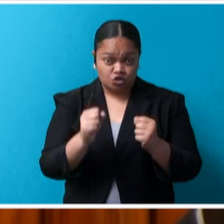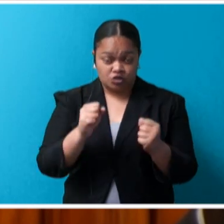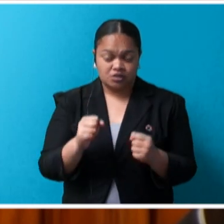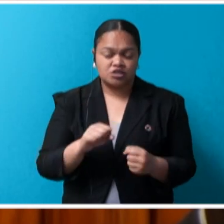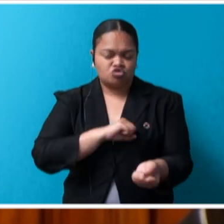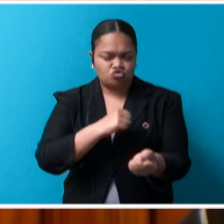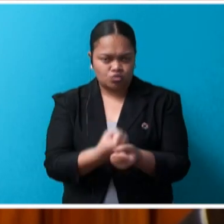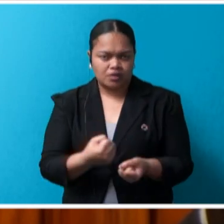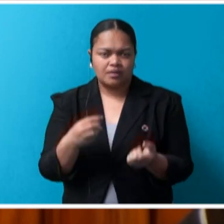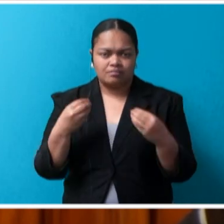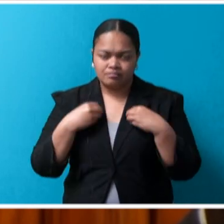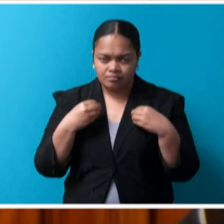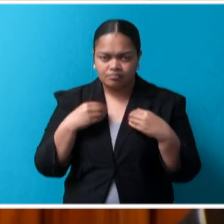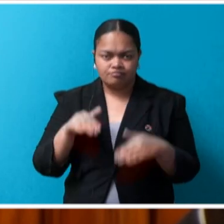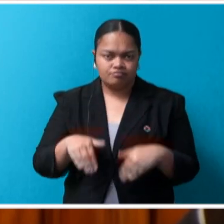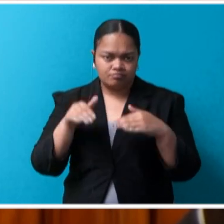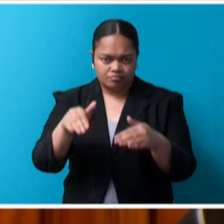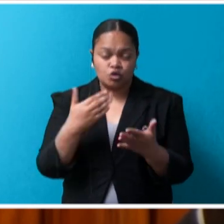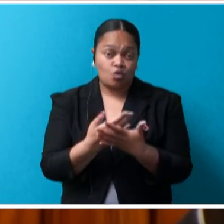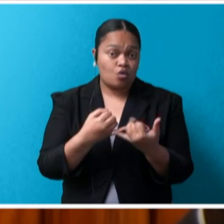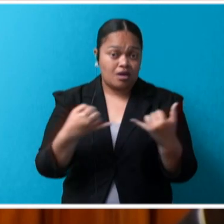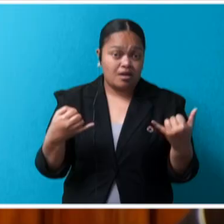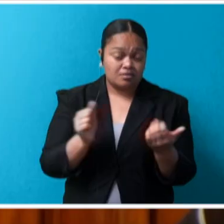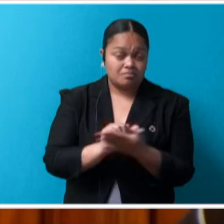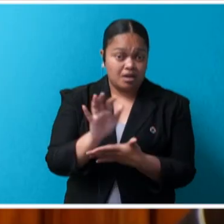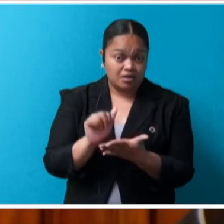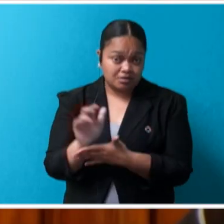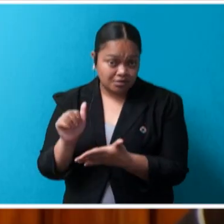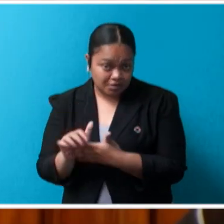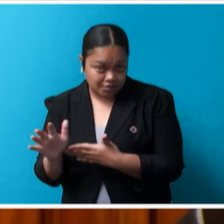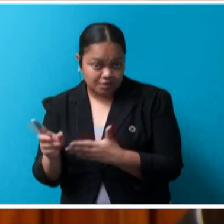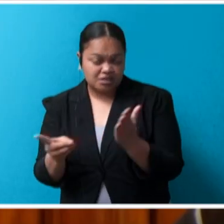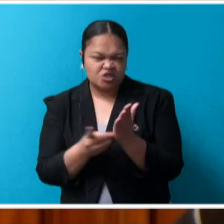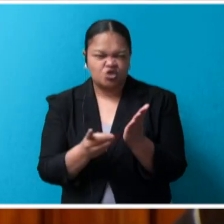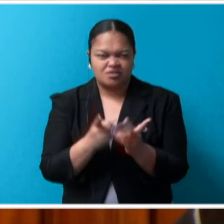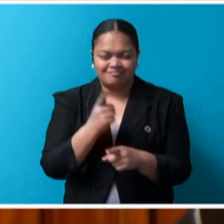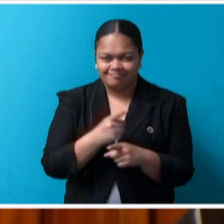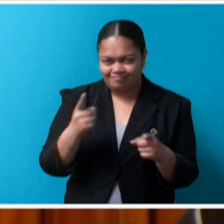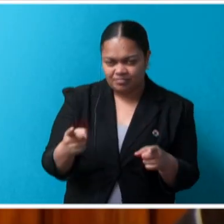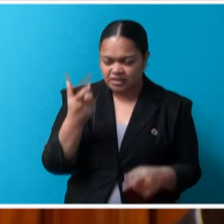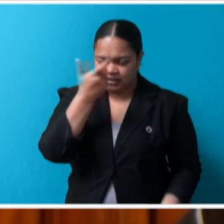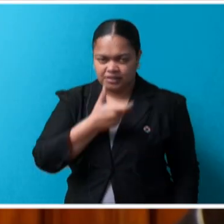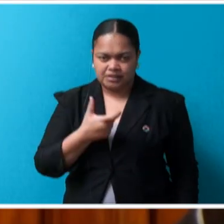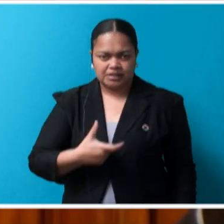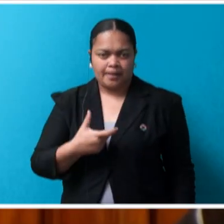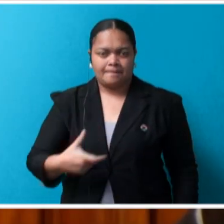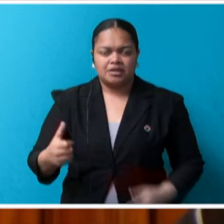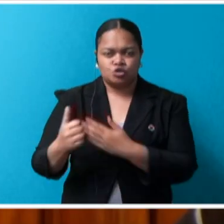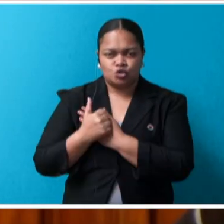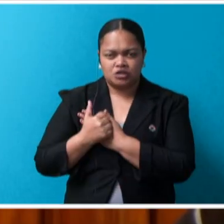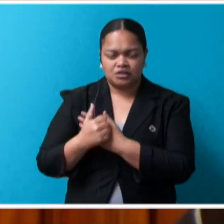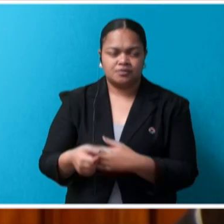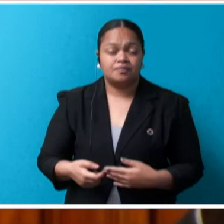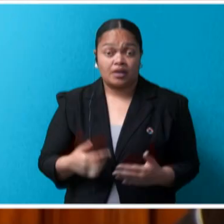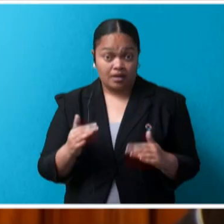MSMEs participate confidently in online markets while strengthening digital governance and cybersecurity. We will advance